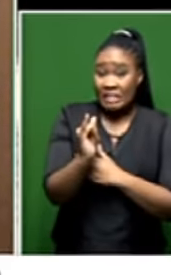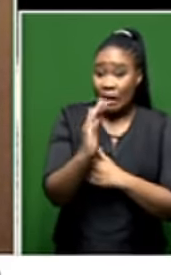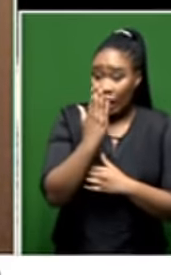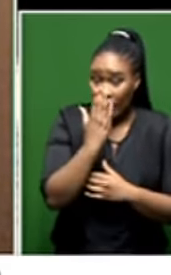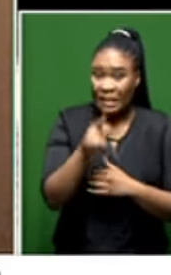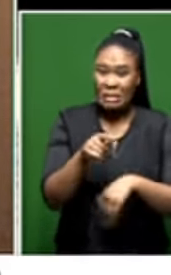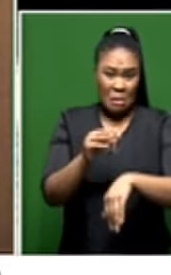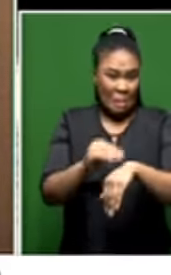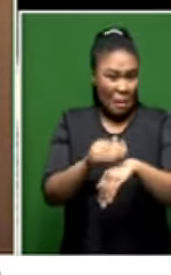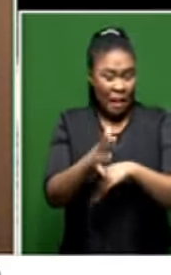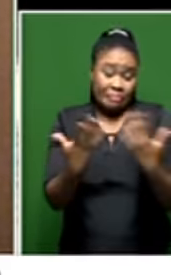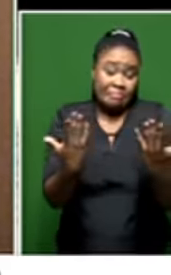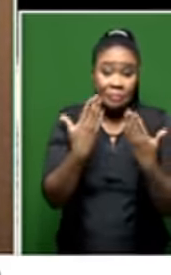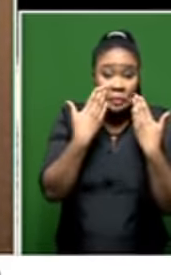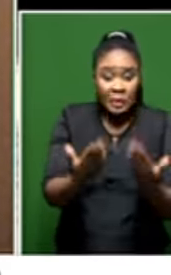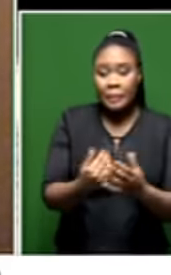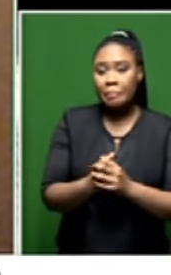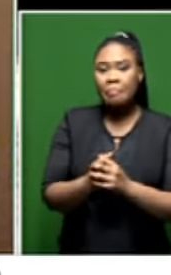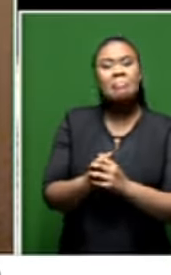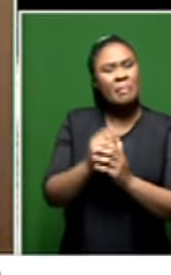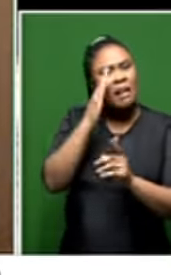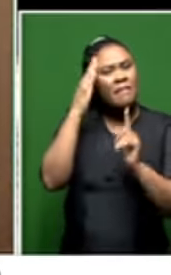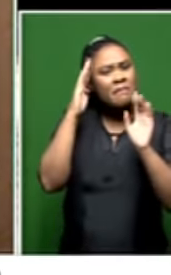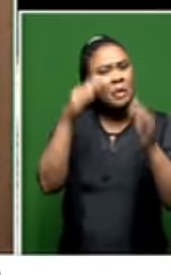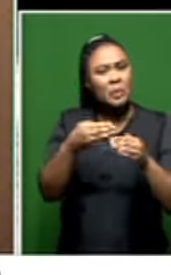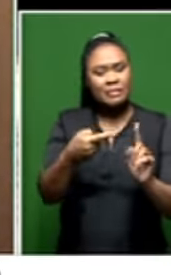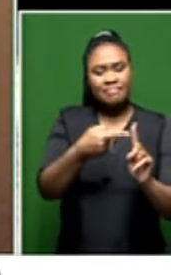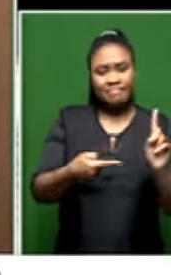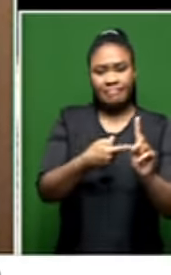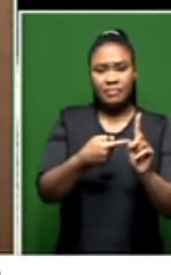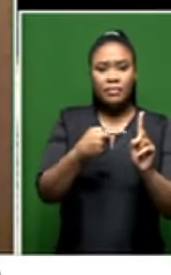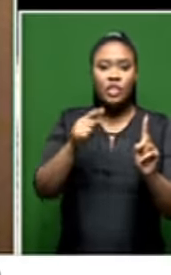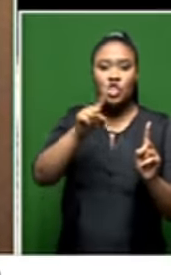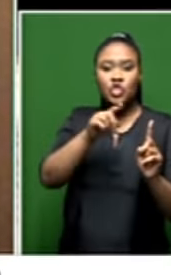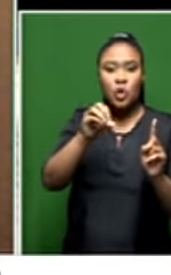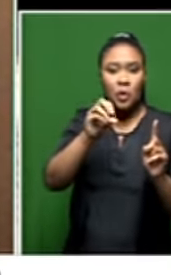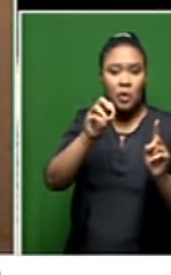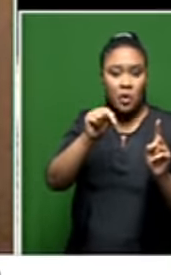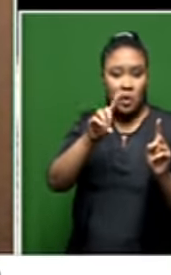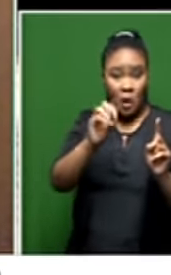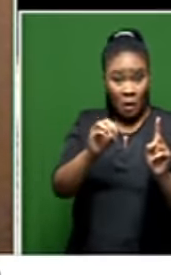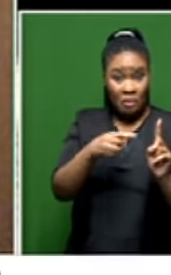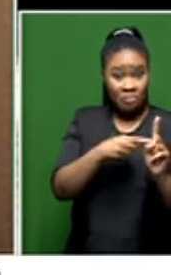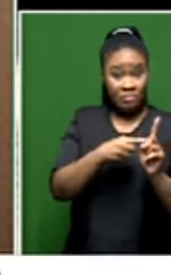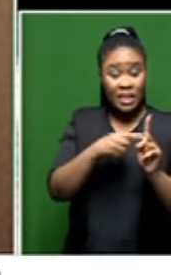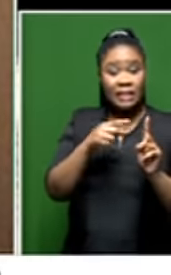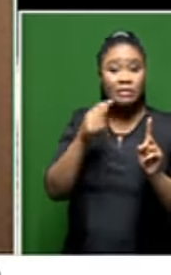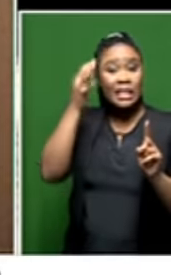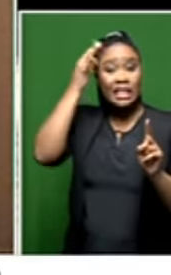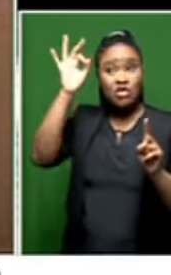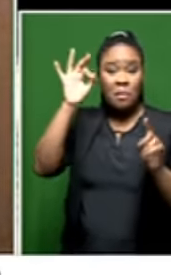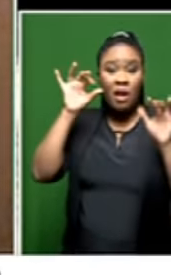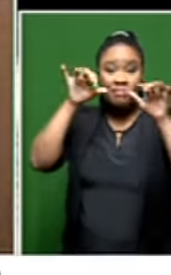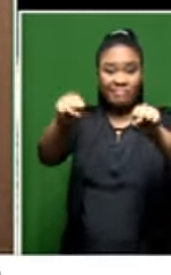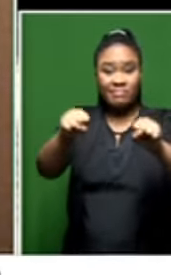on acting Chief Justice Raymond Zondo at the moment, working on the state capture inquiry. I mean, we're seeing the next part of it being released today.